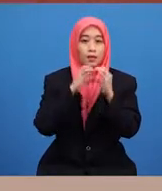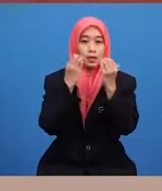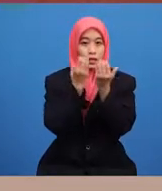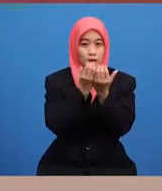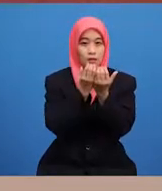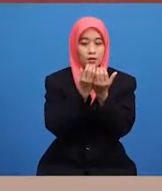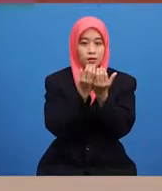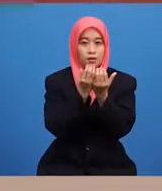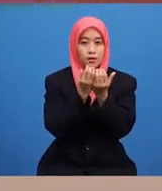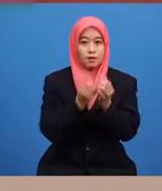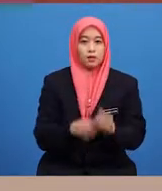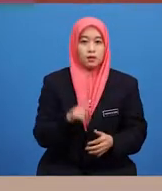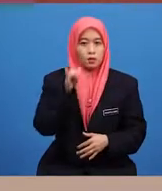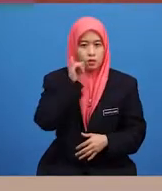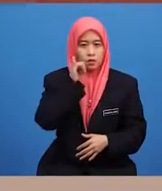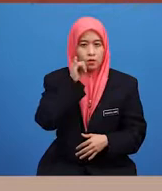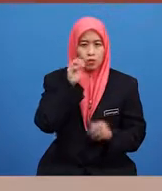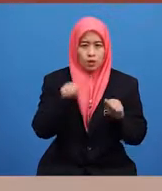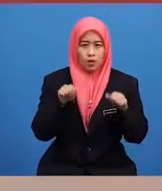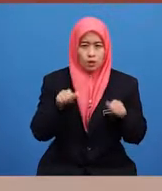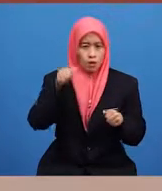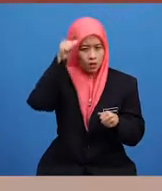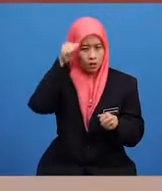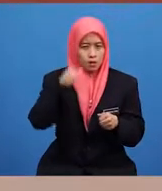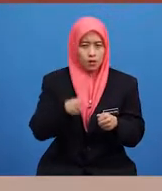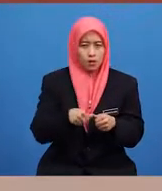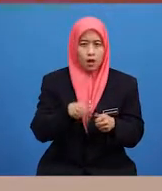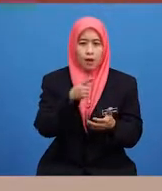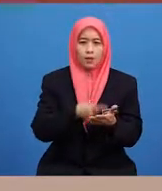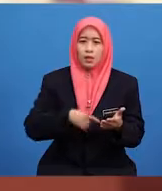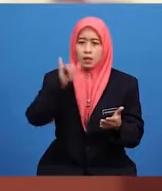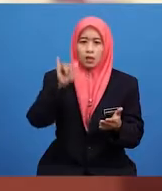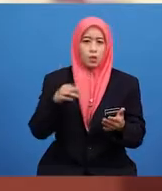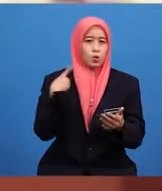Yolo. Can you remember other things that we have learned?